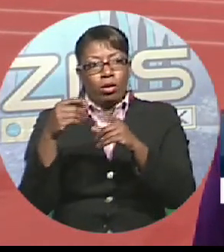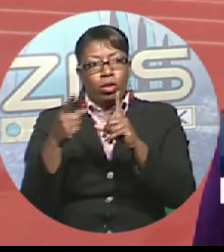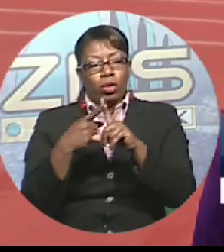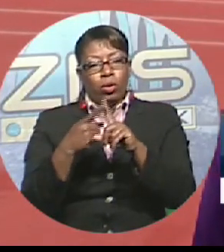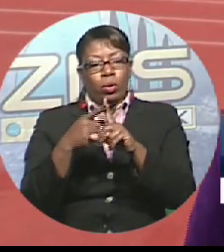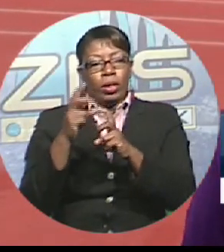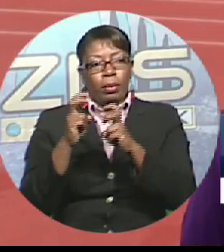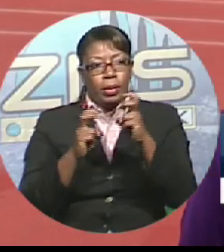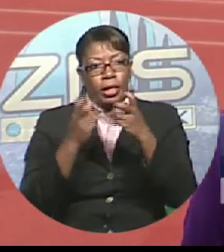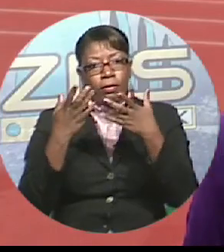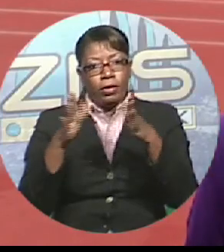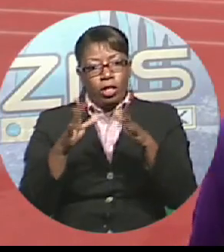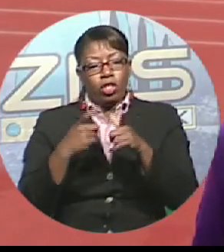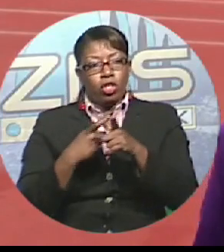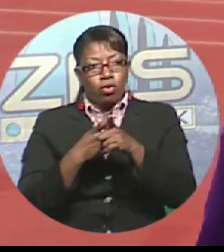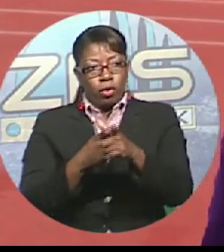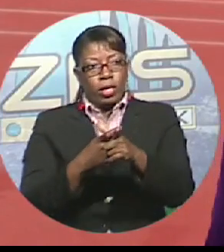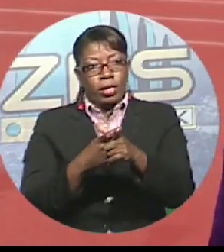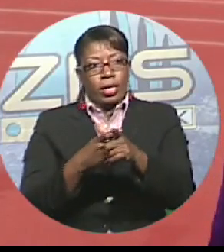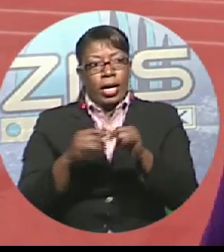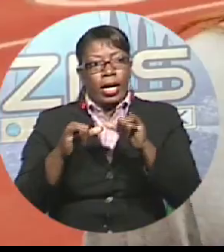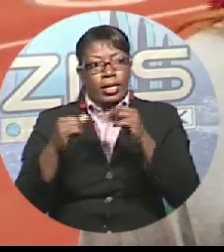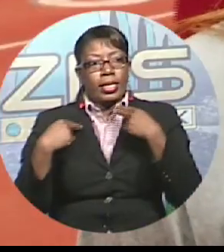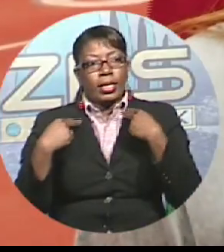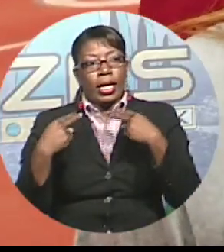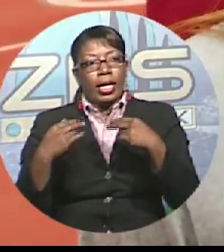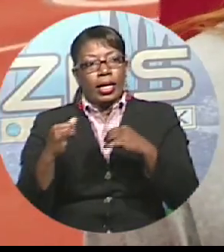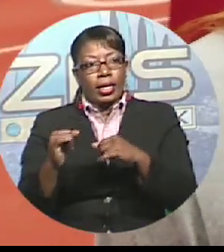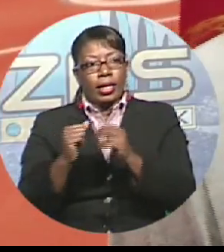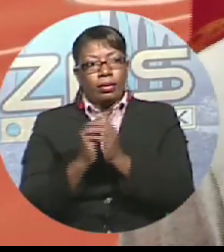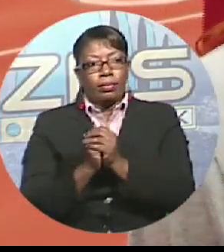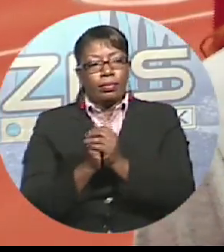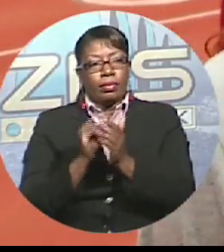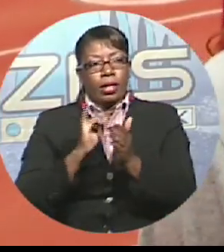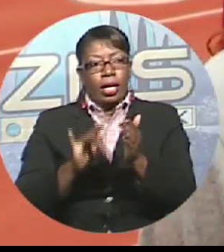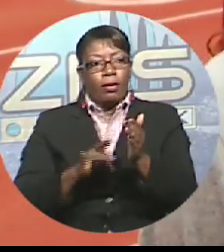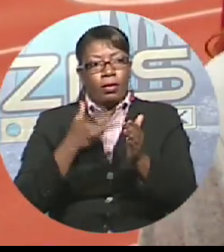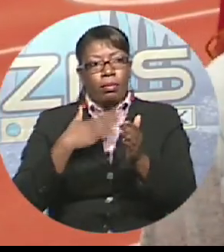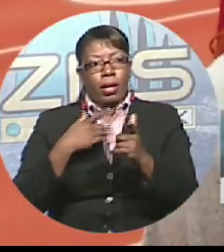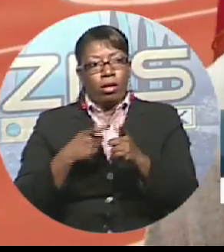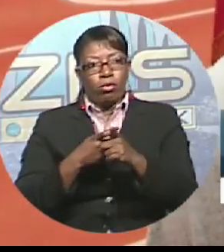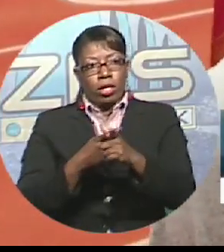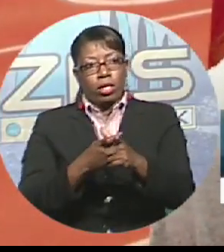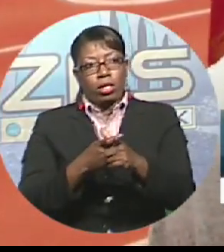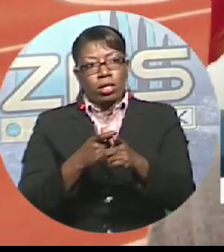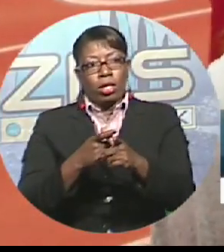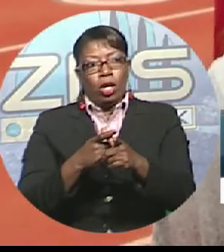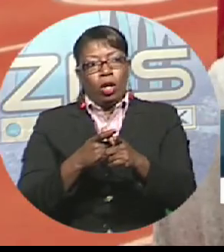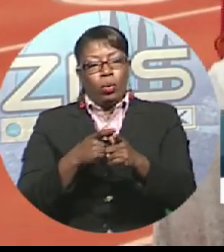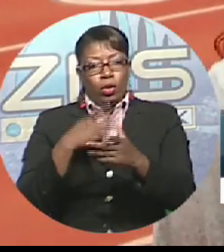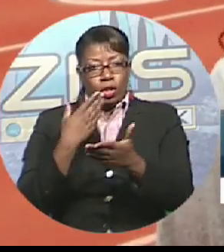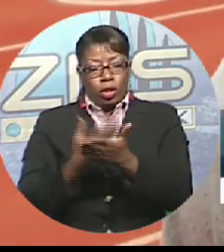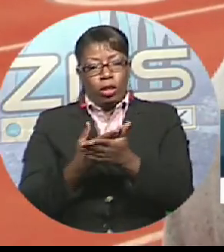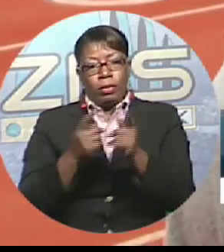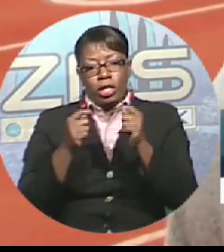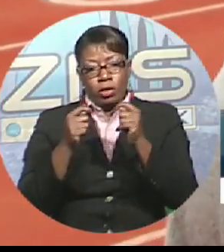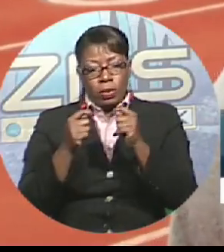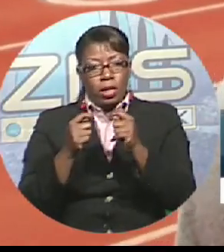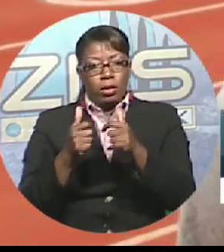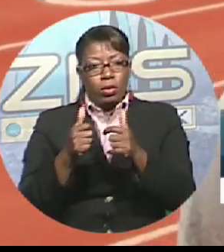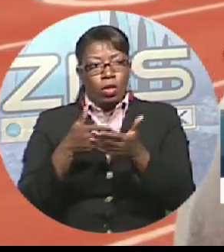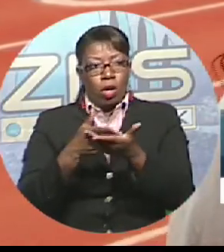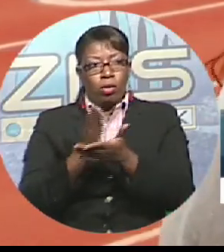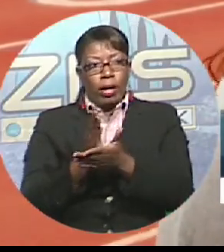competed, and finished the race and was still healthy and able to walk off. I felt like my race was very good. My speed is coming around